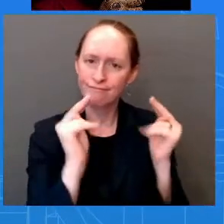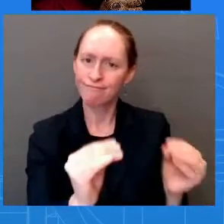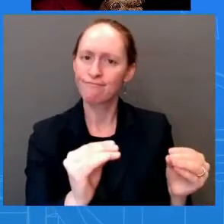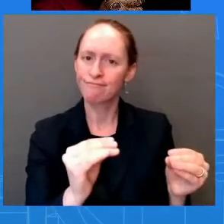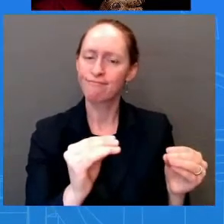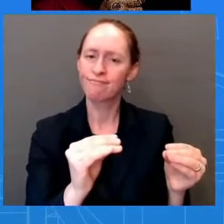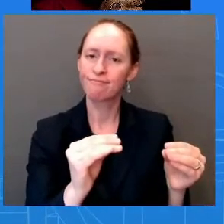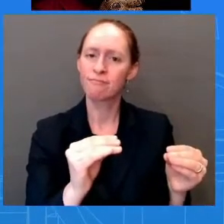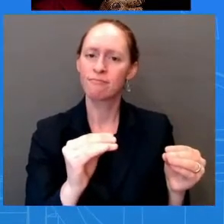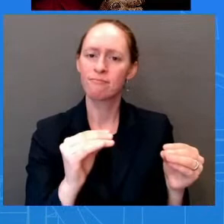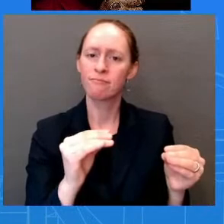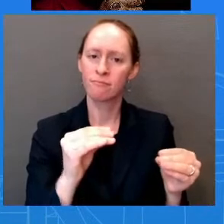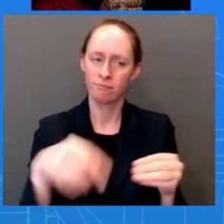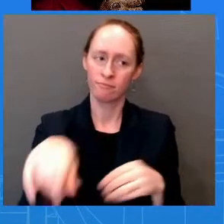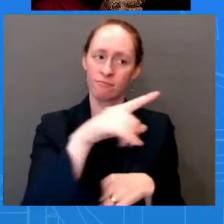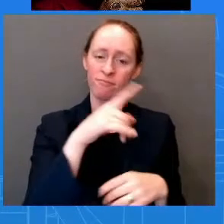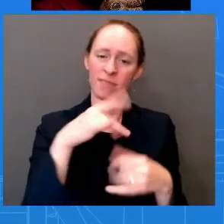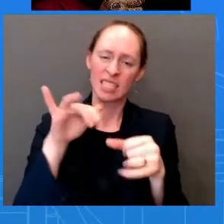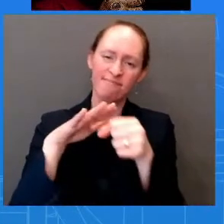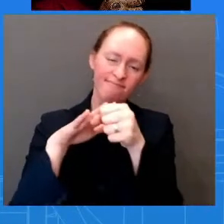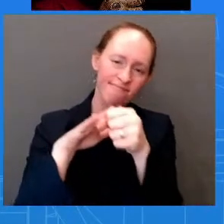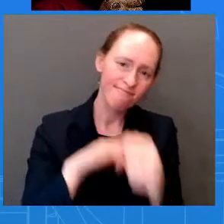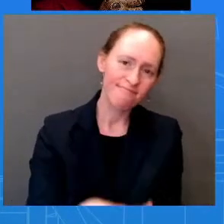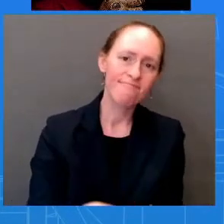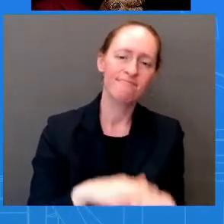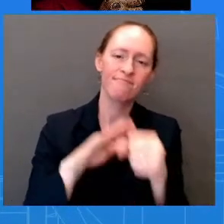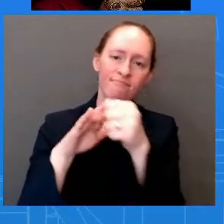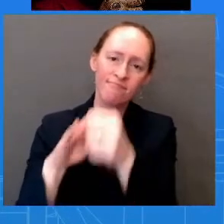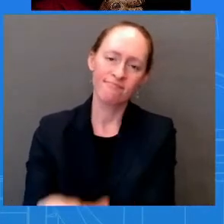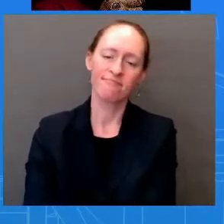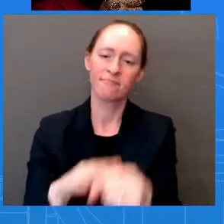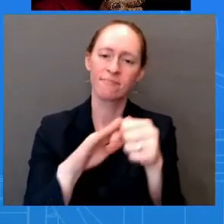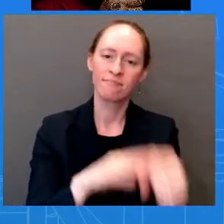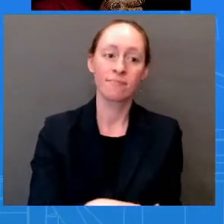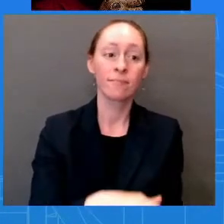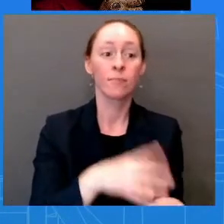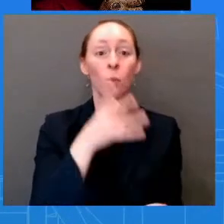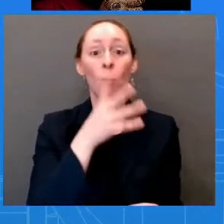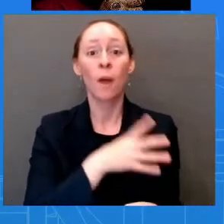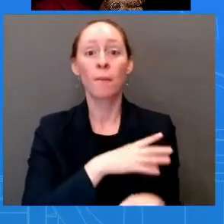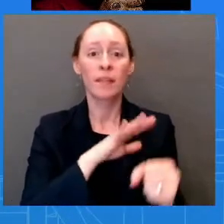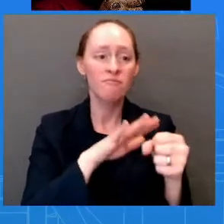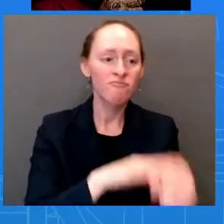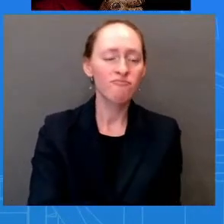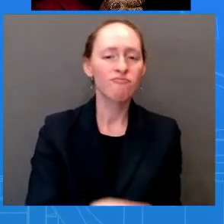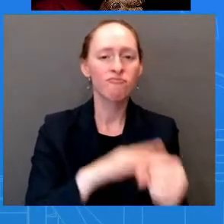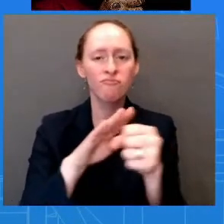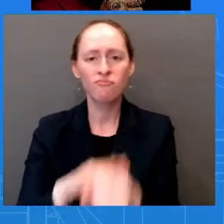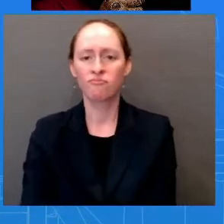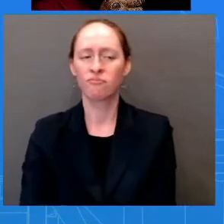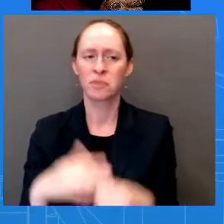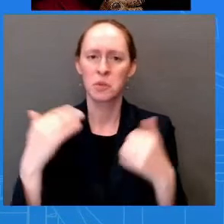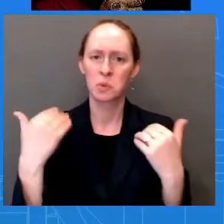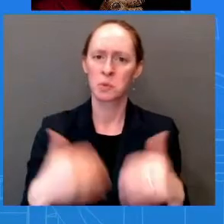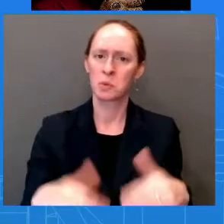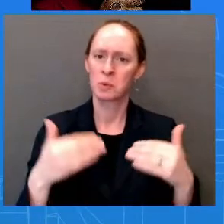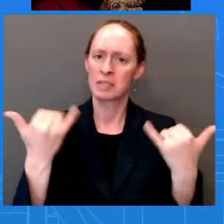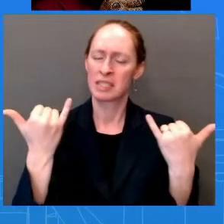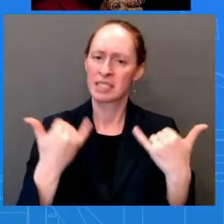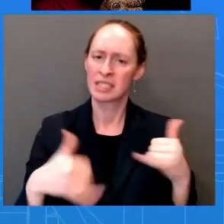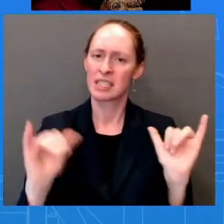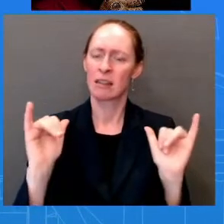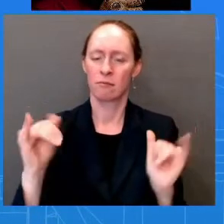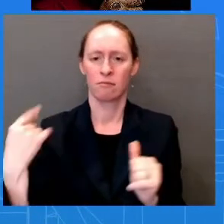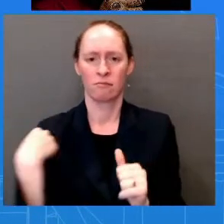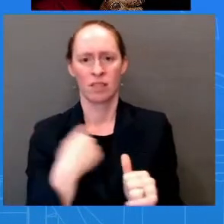with the Iranian women and all the citizens of Iran who are inspiring the world with their bravery, and we will continue to use all